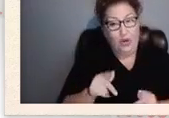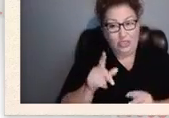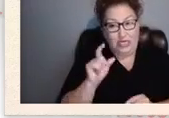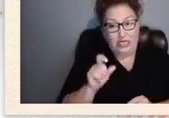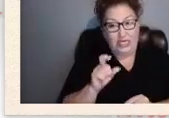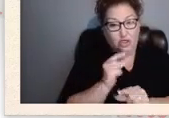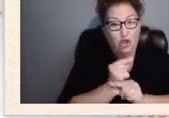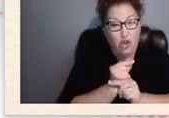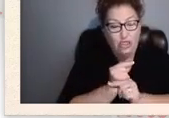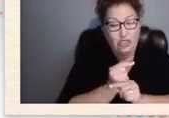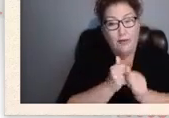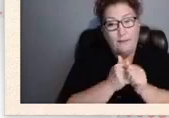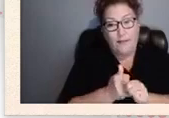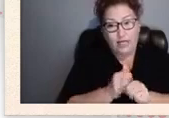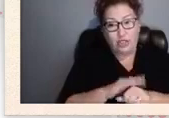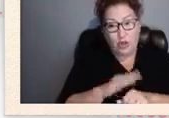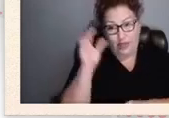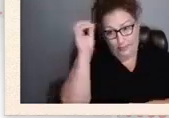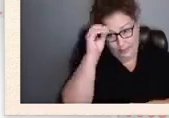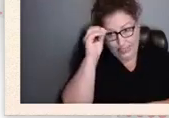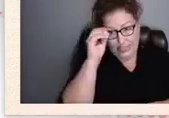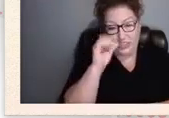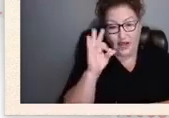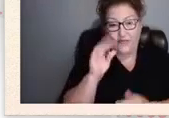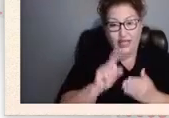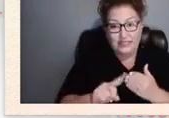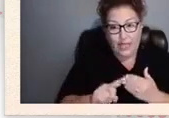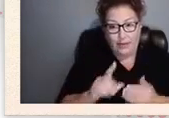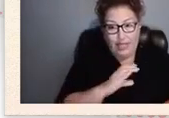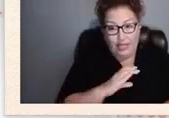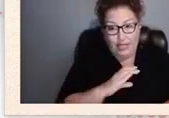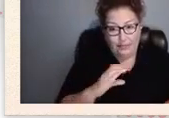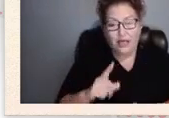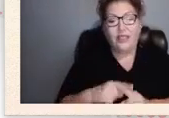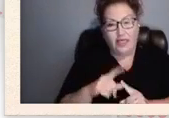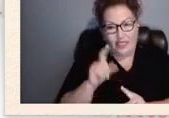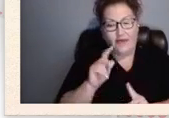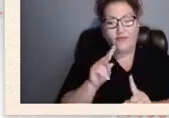the opinions of the examining committee, then they have the appointment of guardianship.